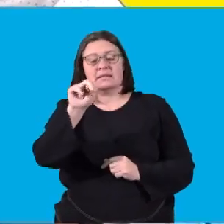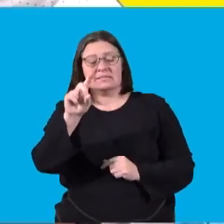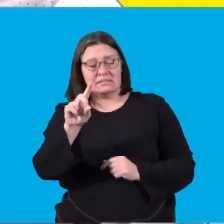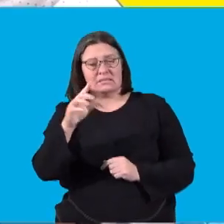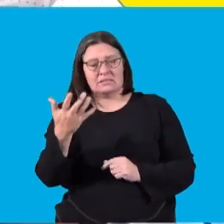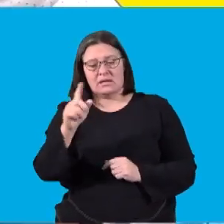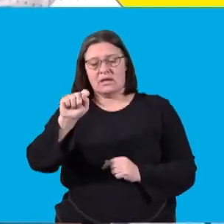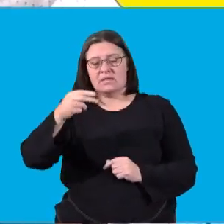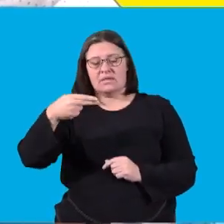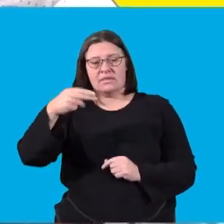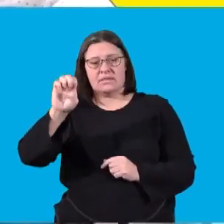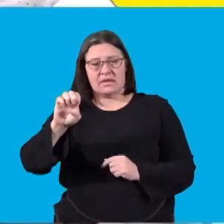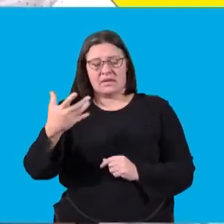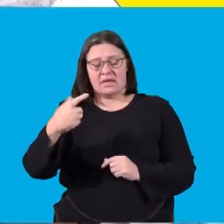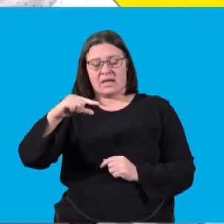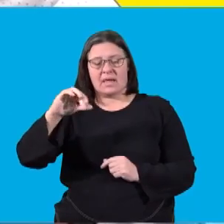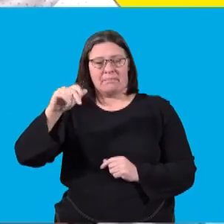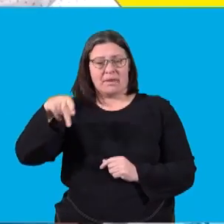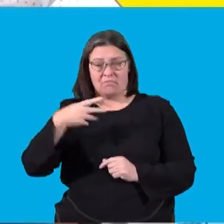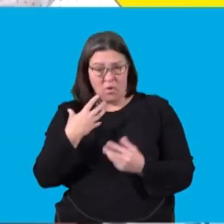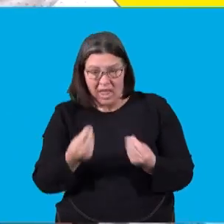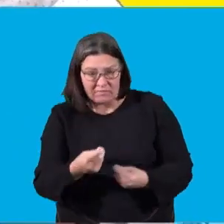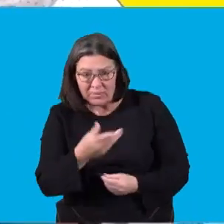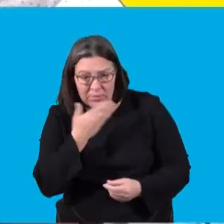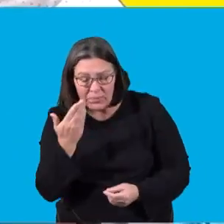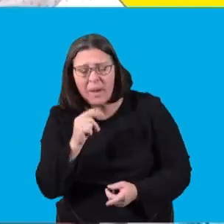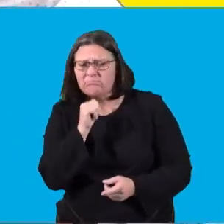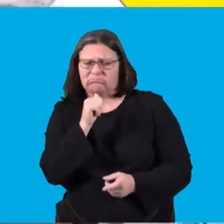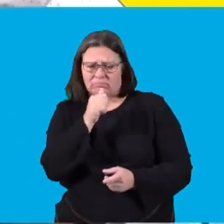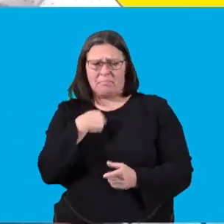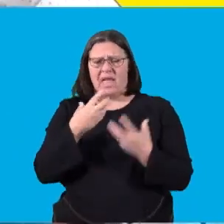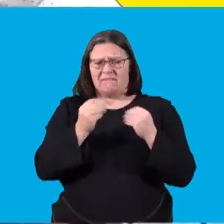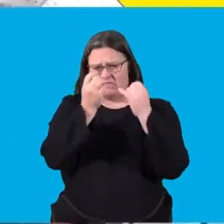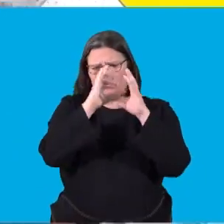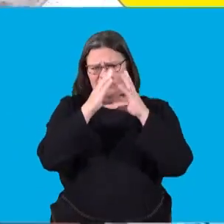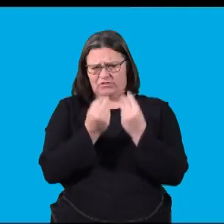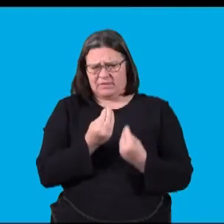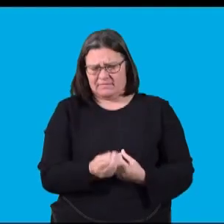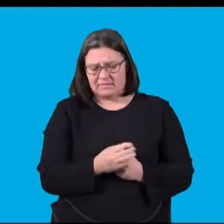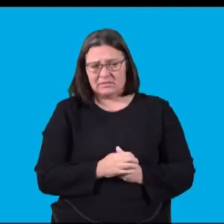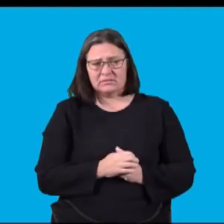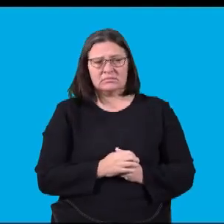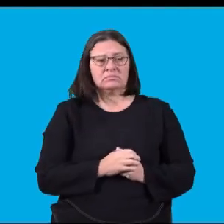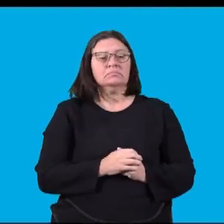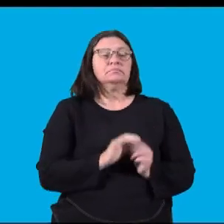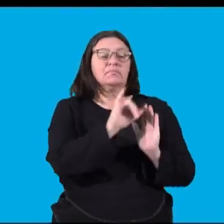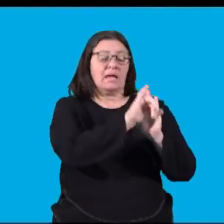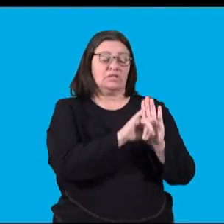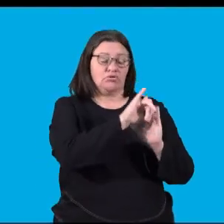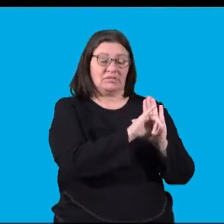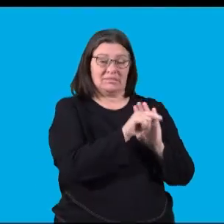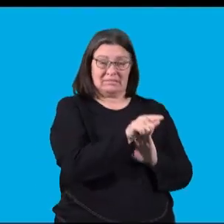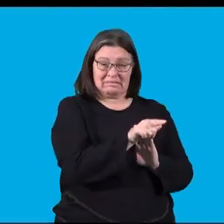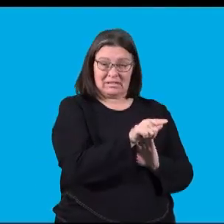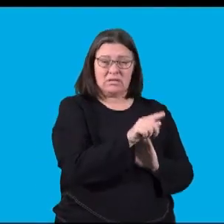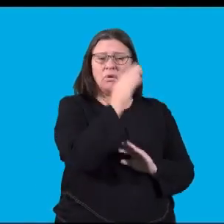do not need to worry because I have all the information that you need with me here. The first one then reads,